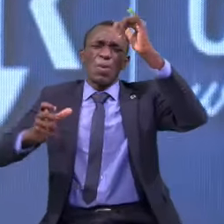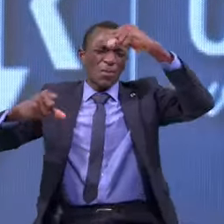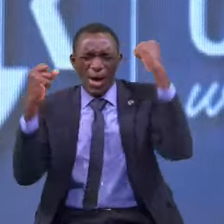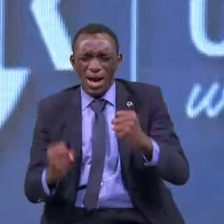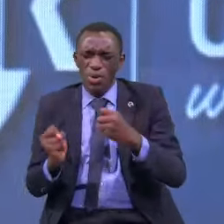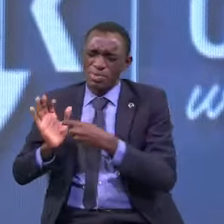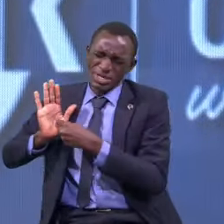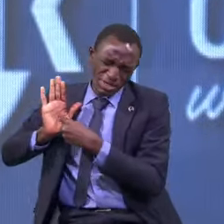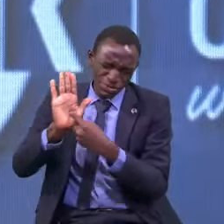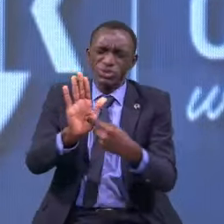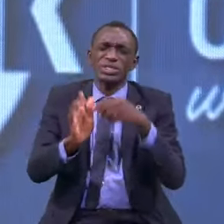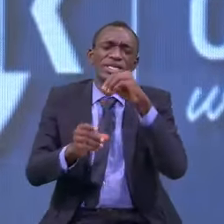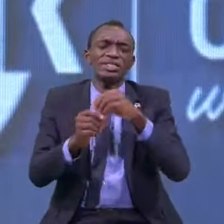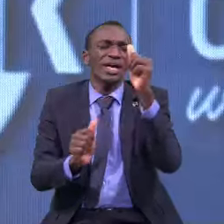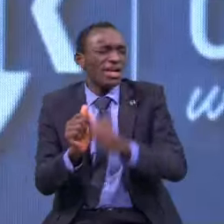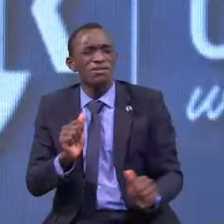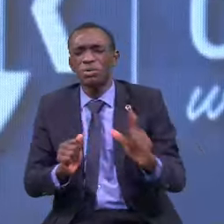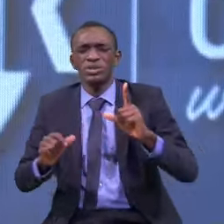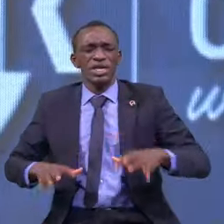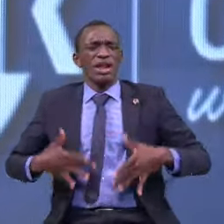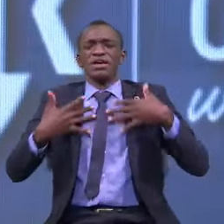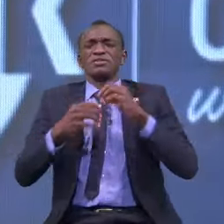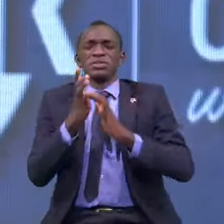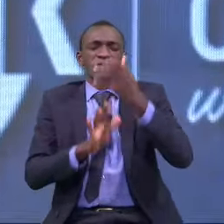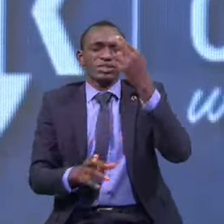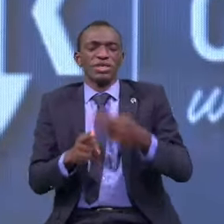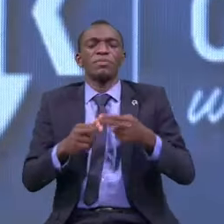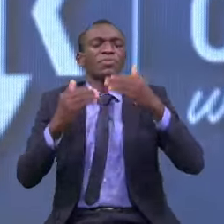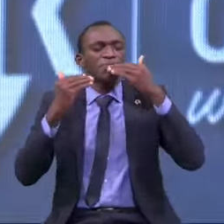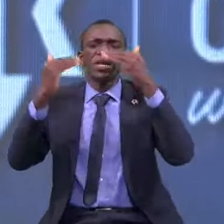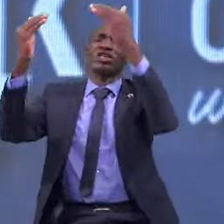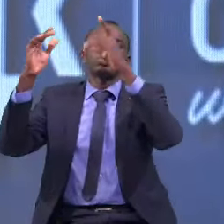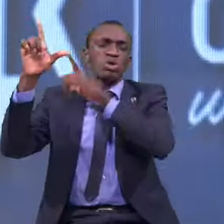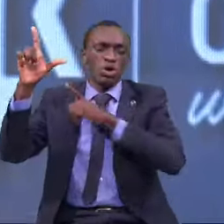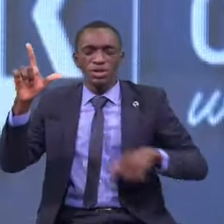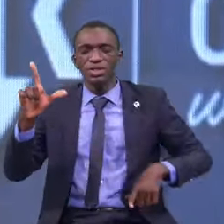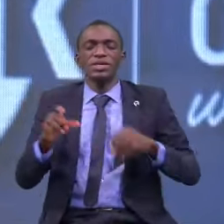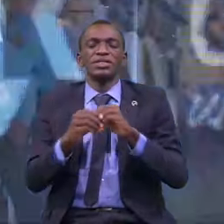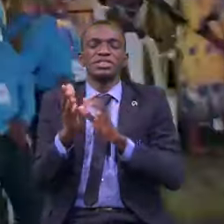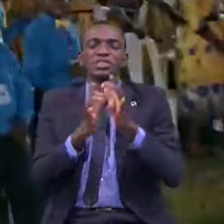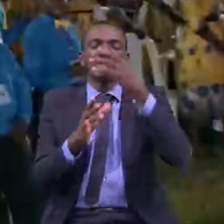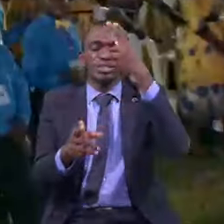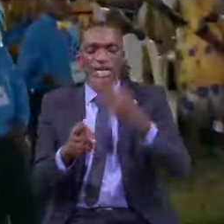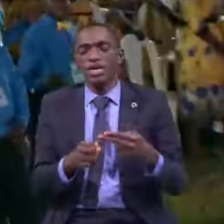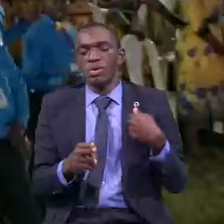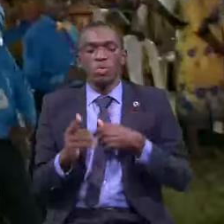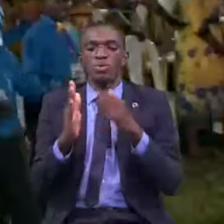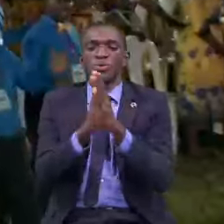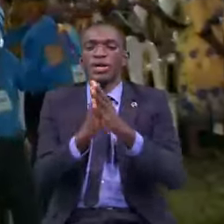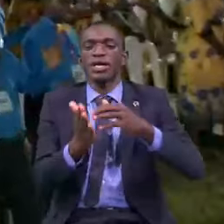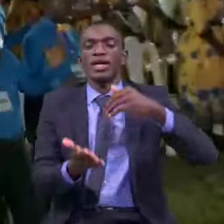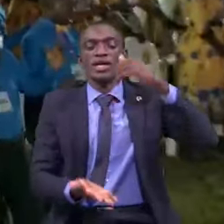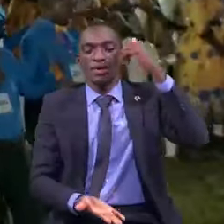life. Thank you, Lord. In Jesus' name we pray.